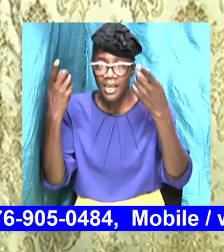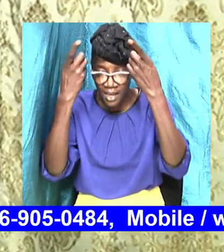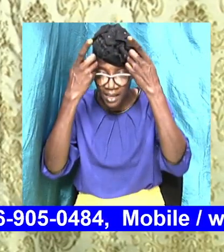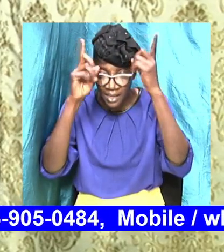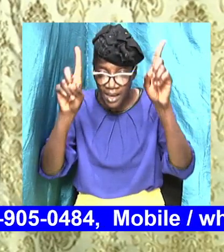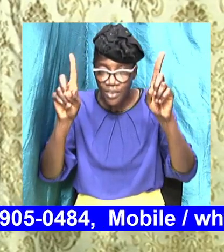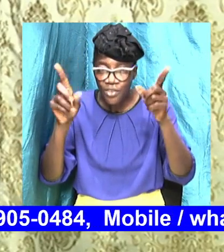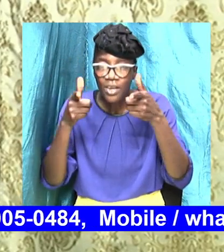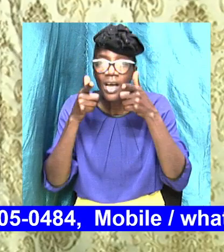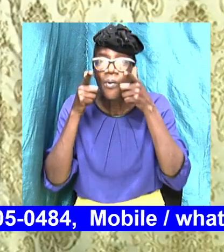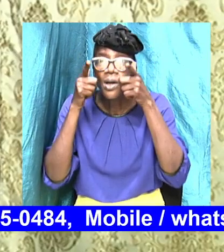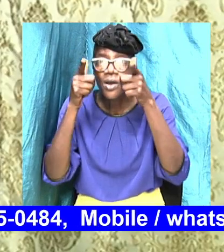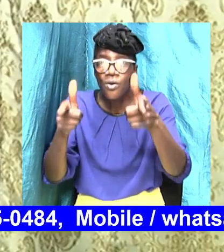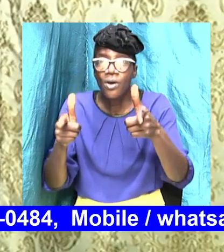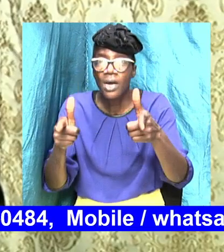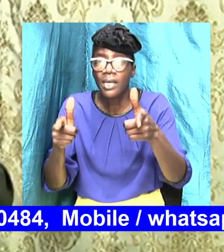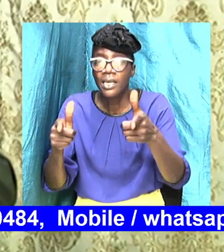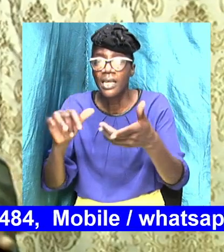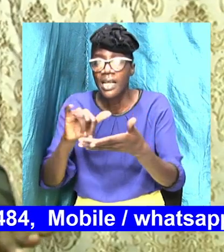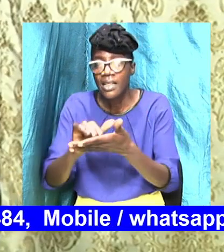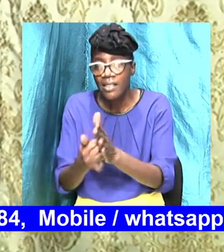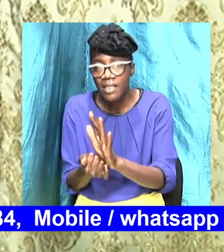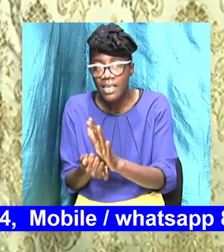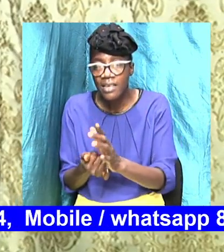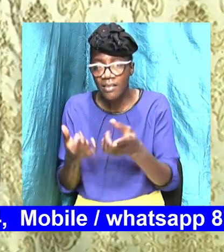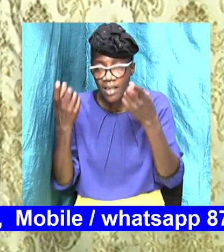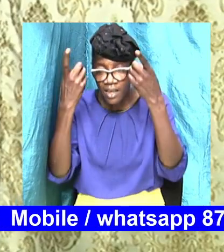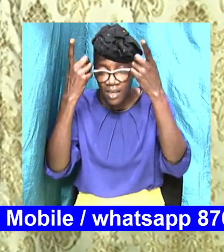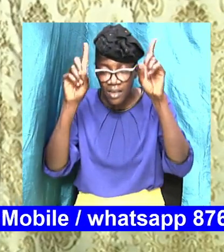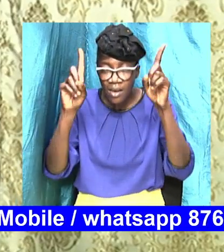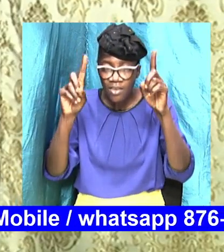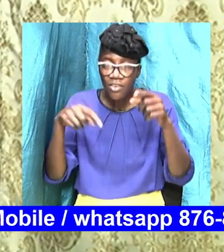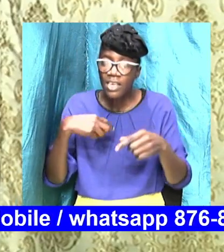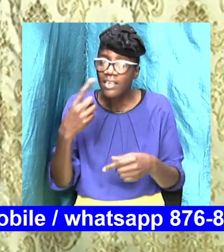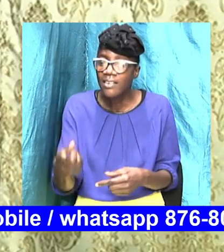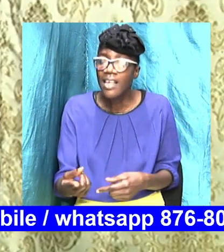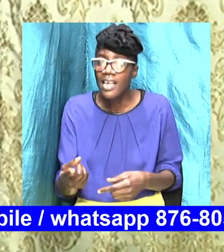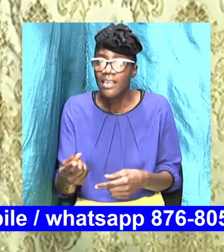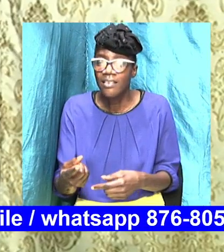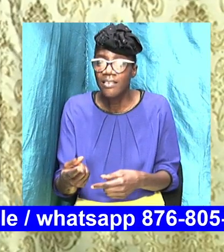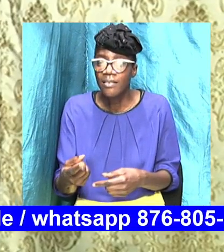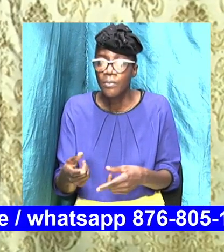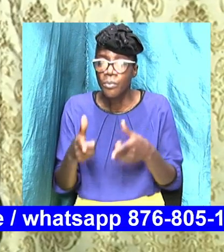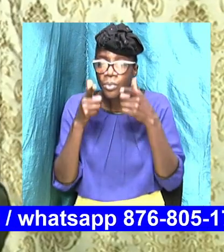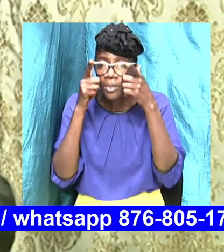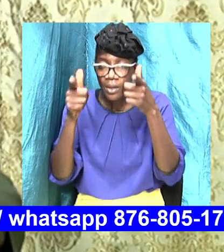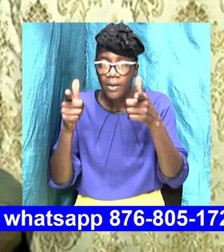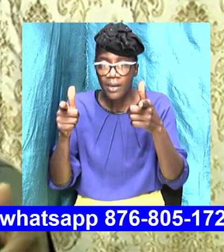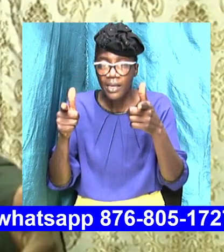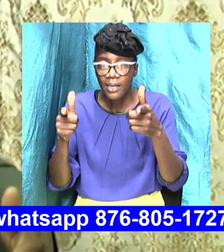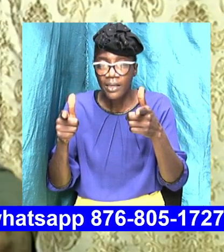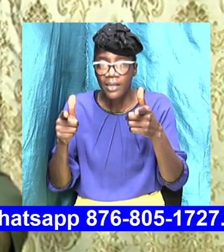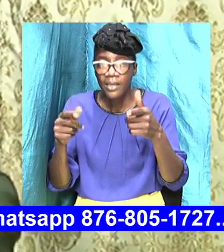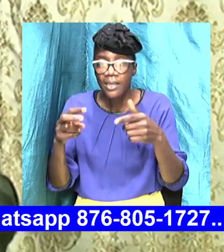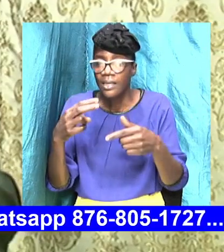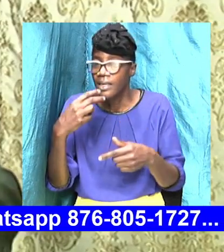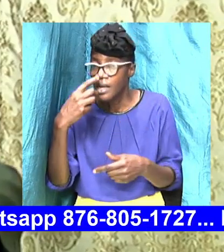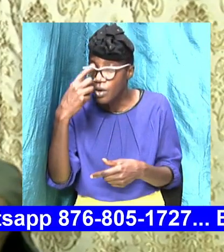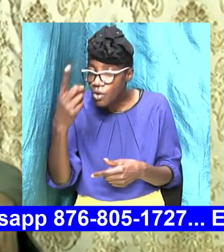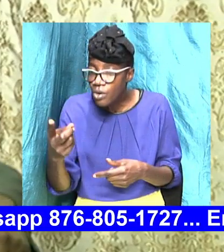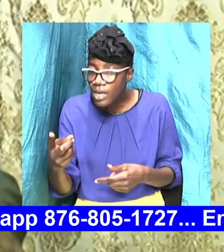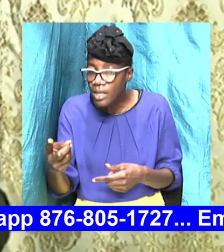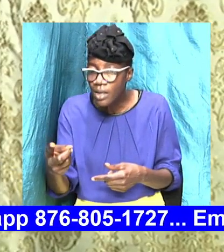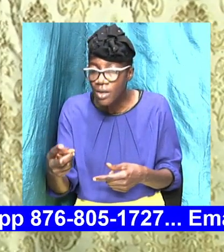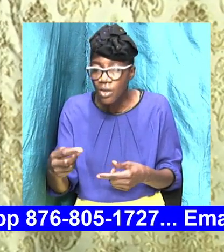will look at what these doctrines says. We have been saying and looking at what some of the doctrines around